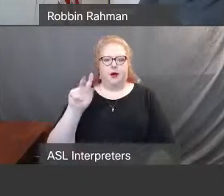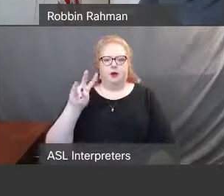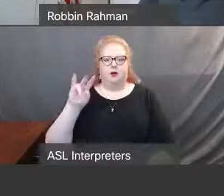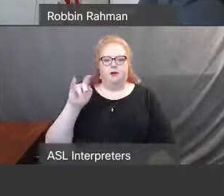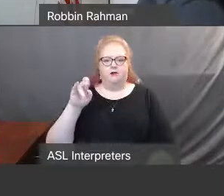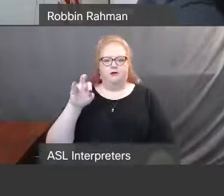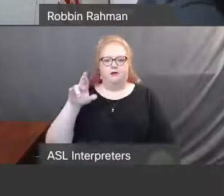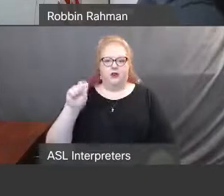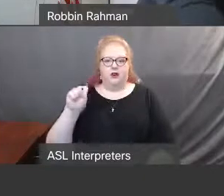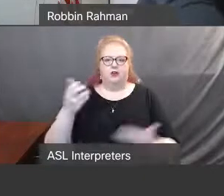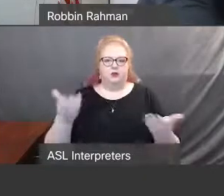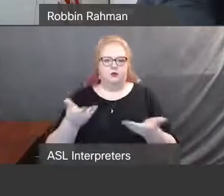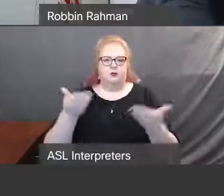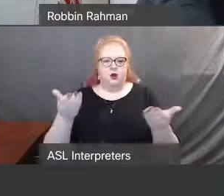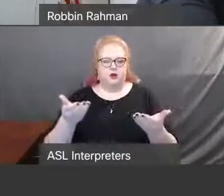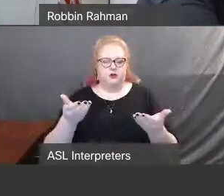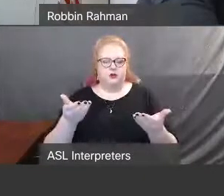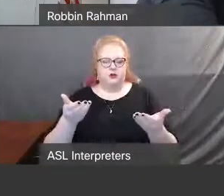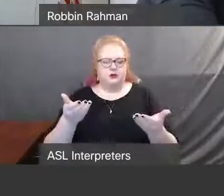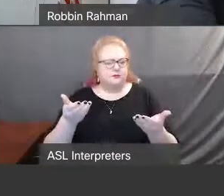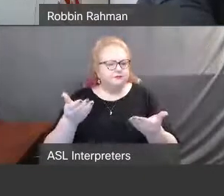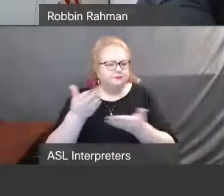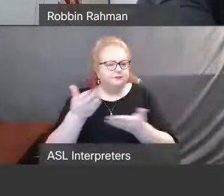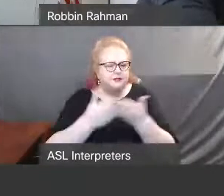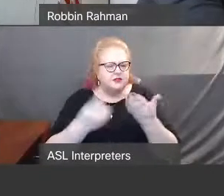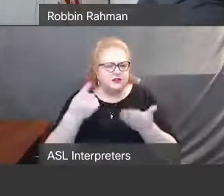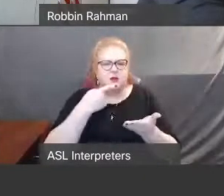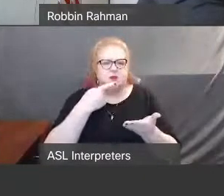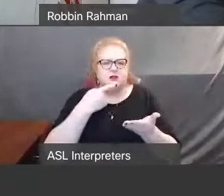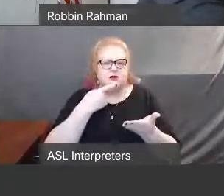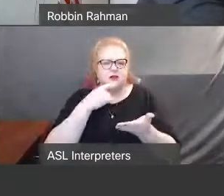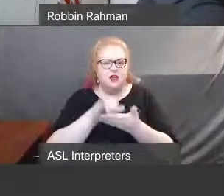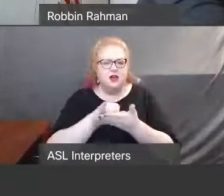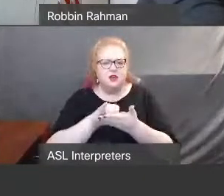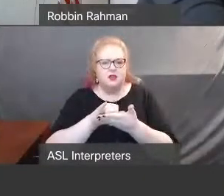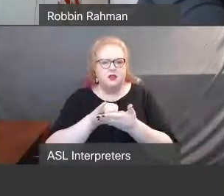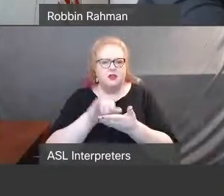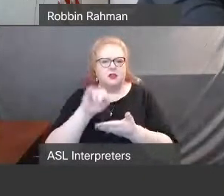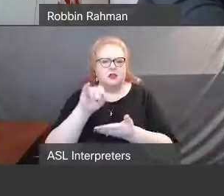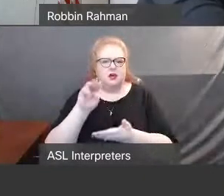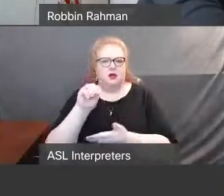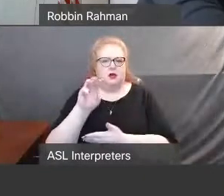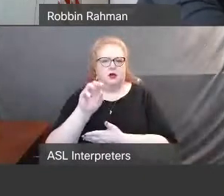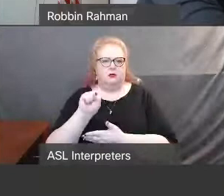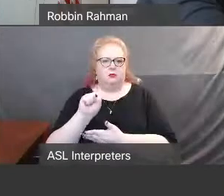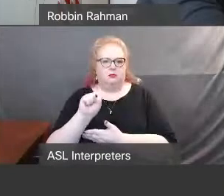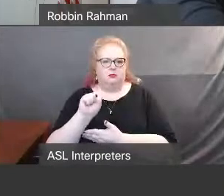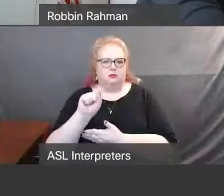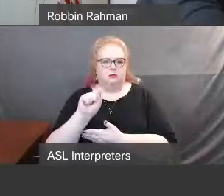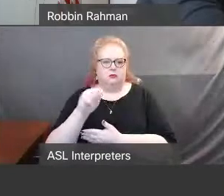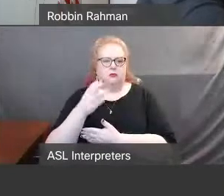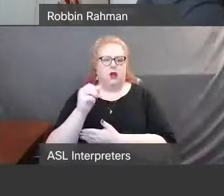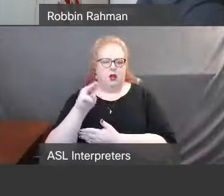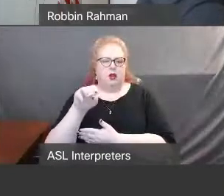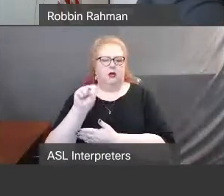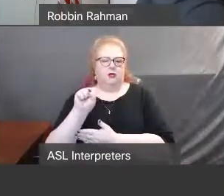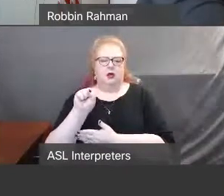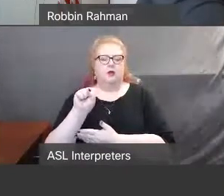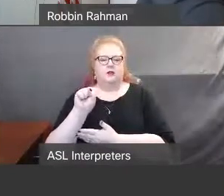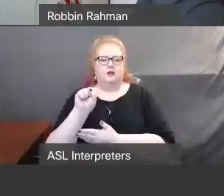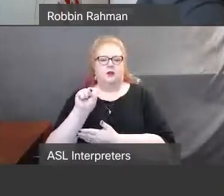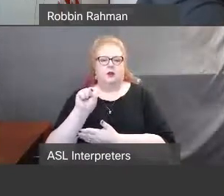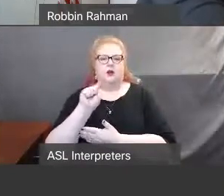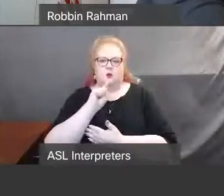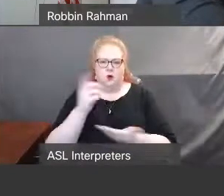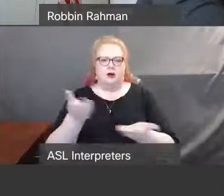Present. Did someone say that Ms. Thomas was on earlier? Was on earlier, Yes, she was